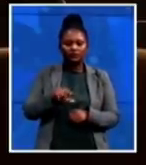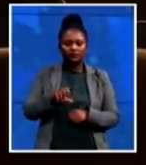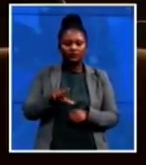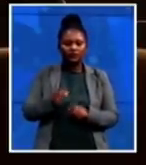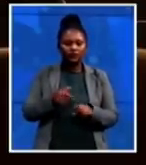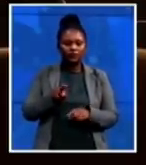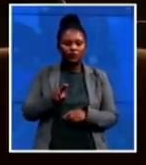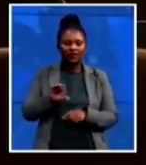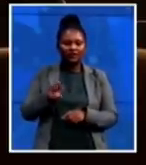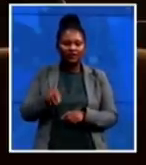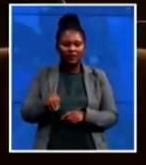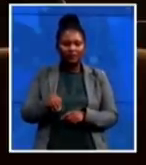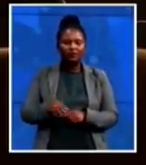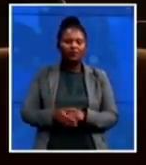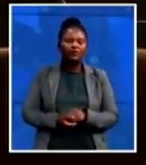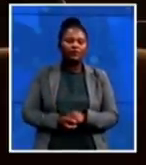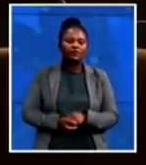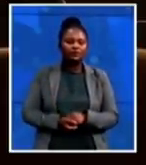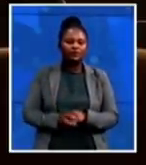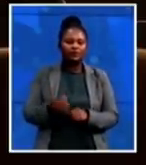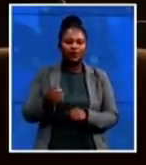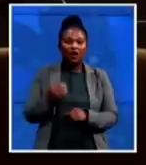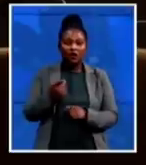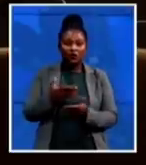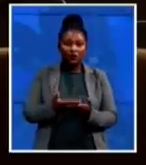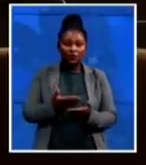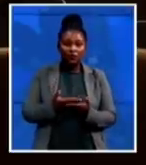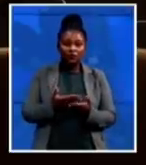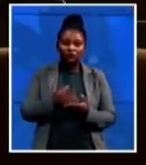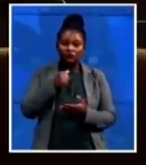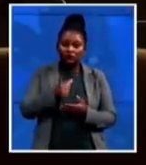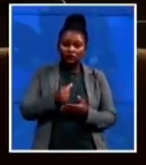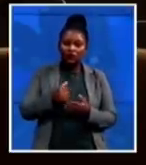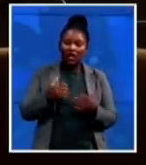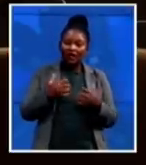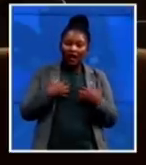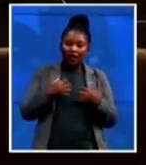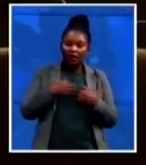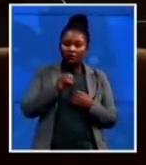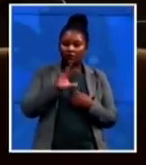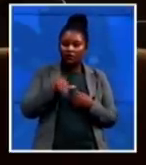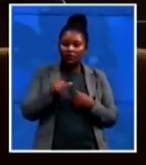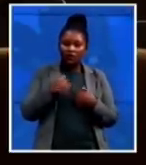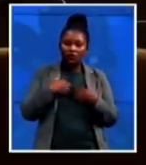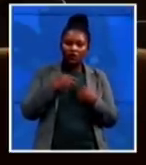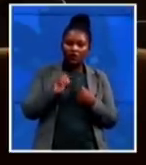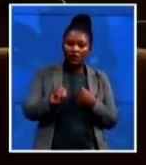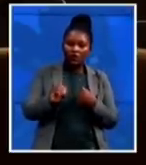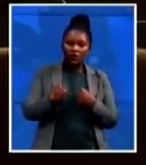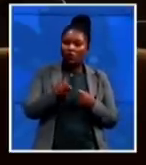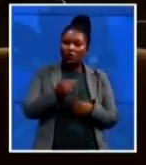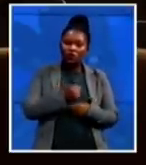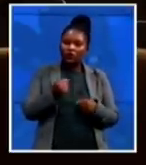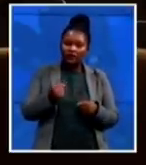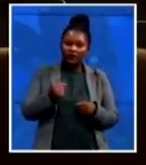is asking, are you able to guarantee anxious South Africans that there will not be any hard lockdown even if the